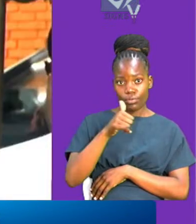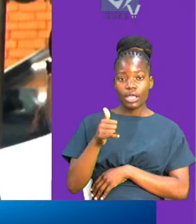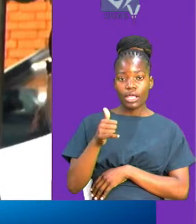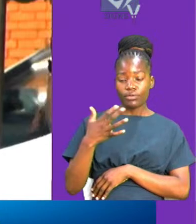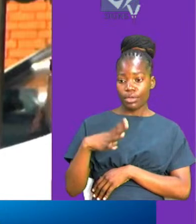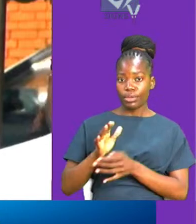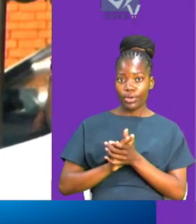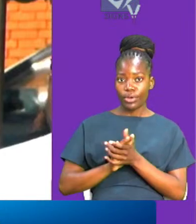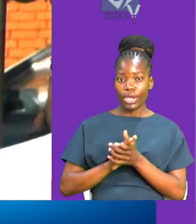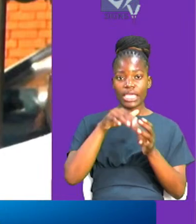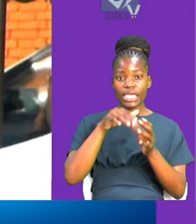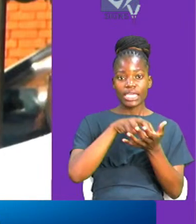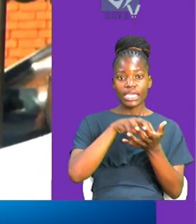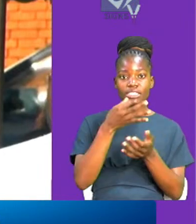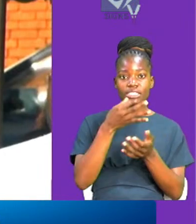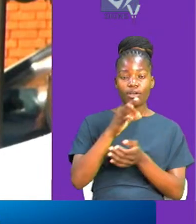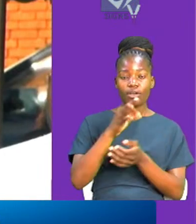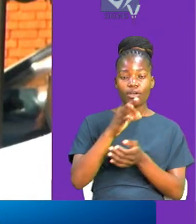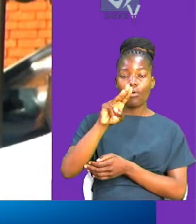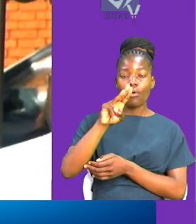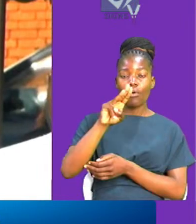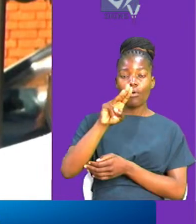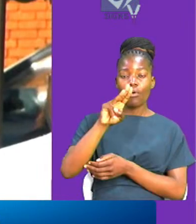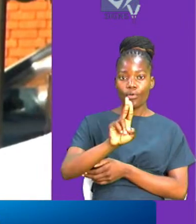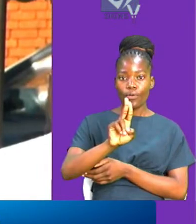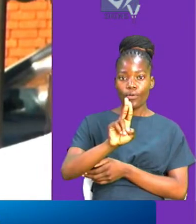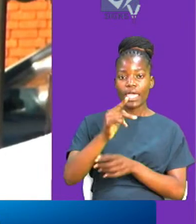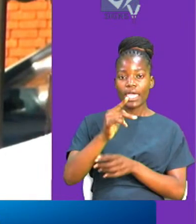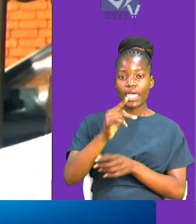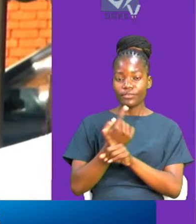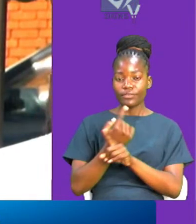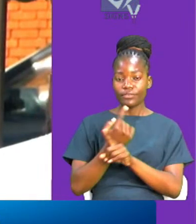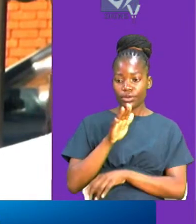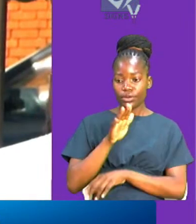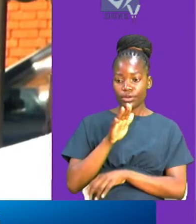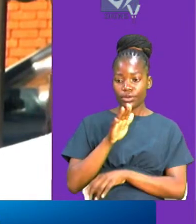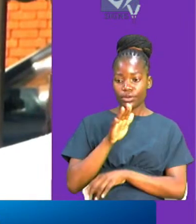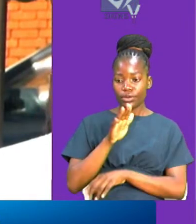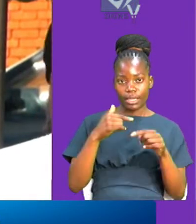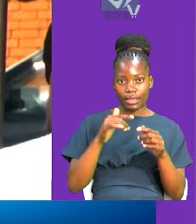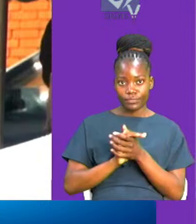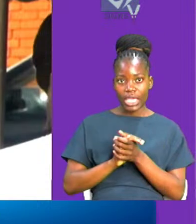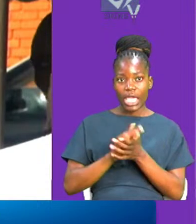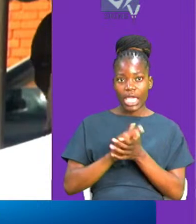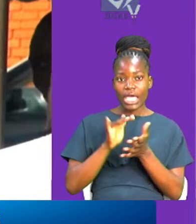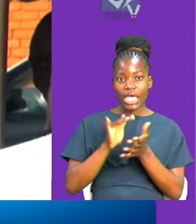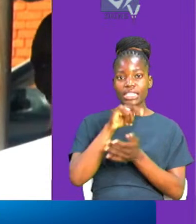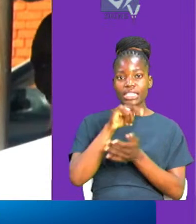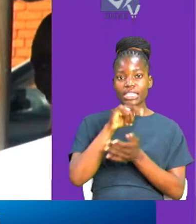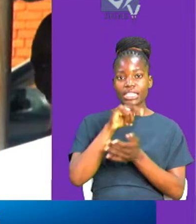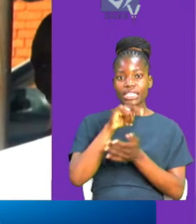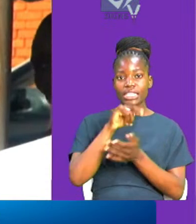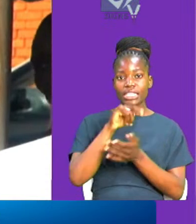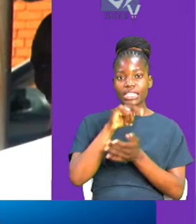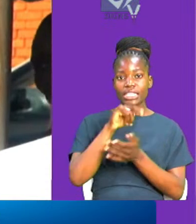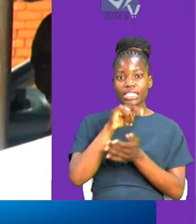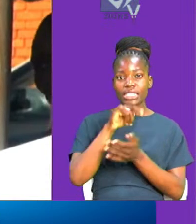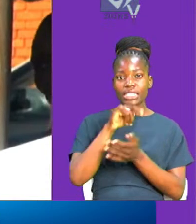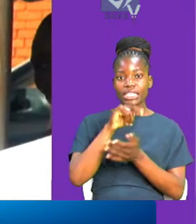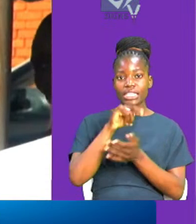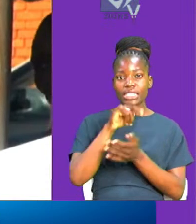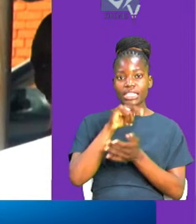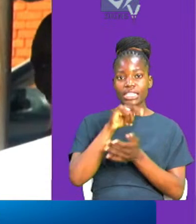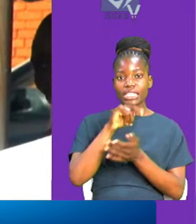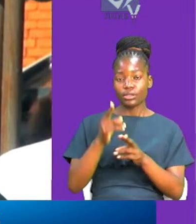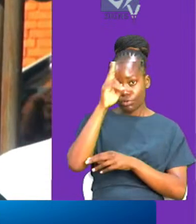In the case of Scarlett Wahoo, several women have come forth that this man had actually been reported to police